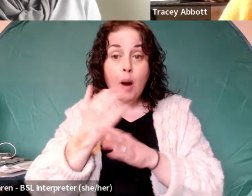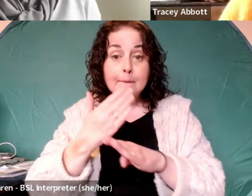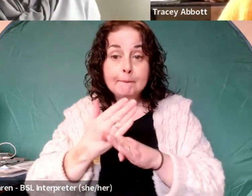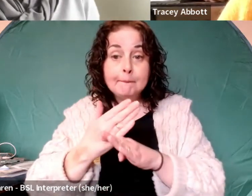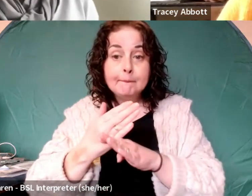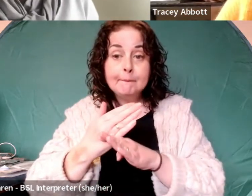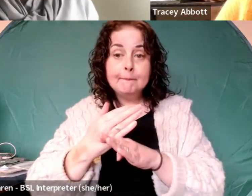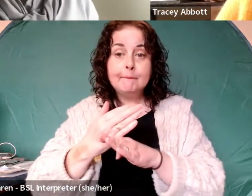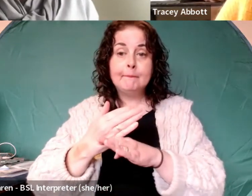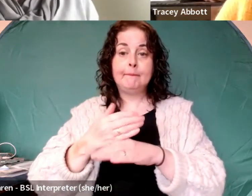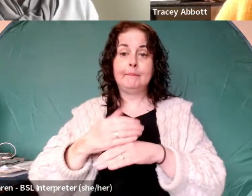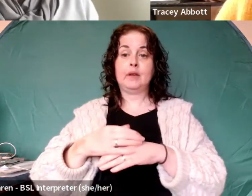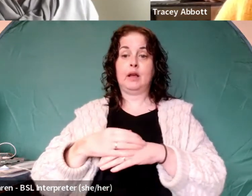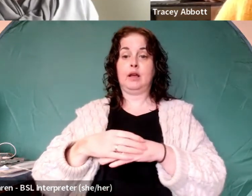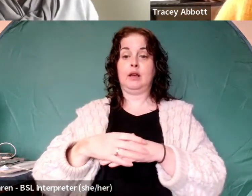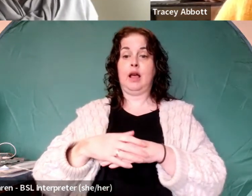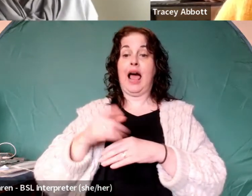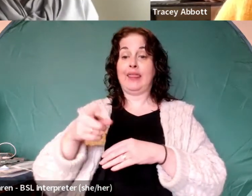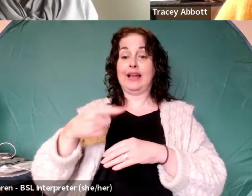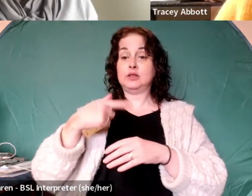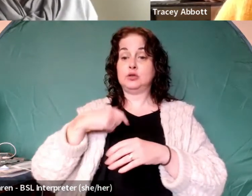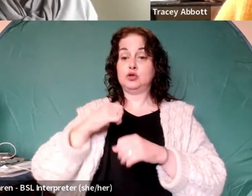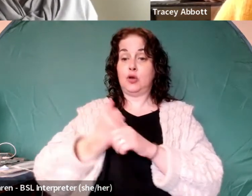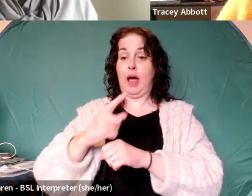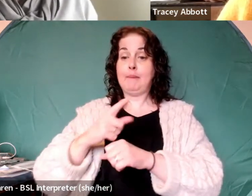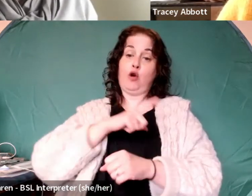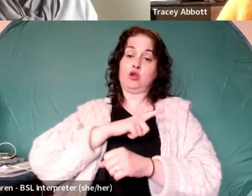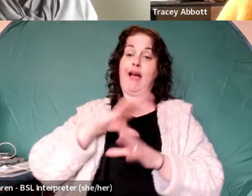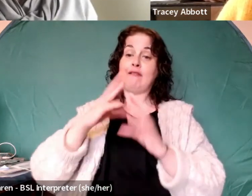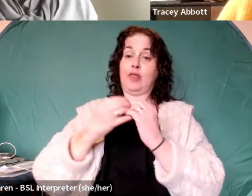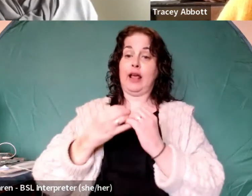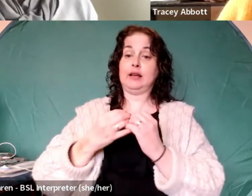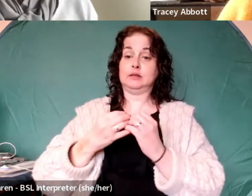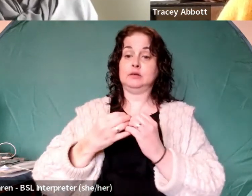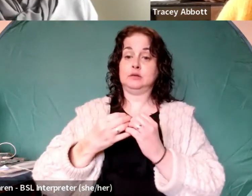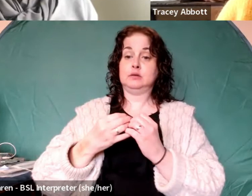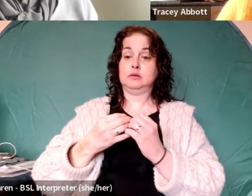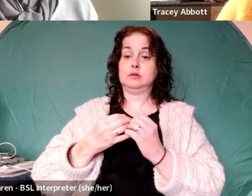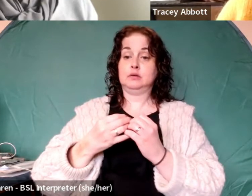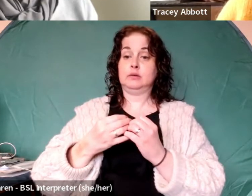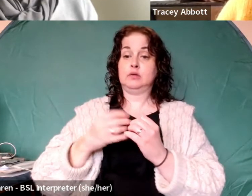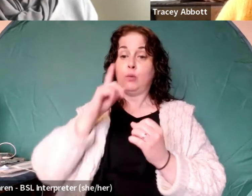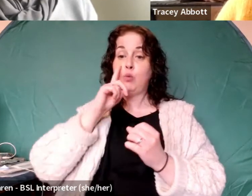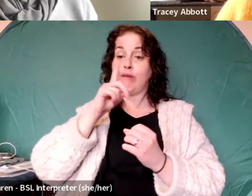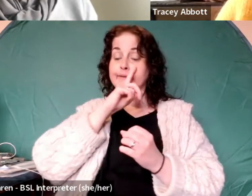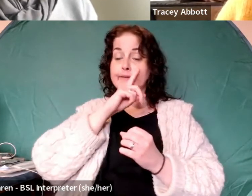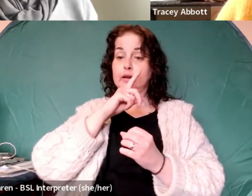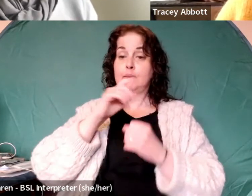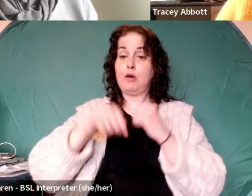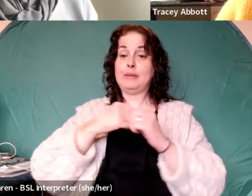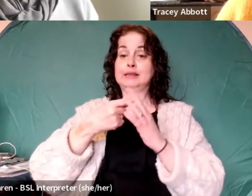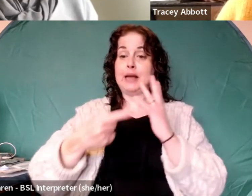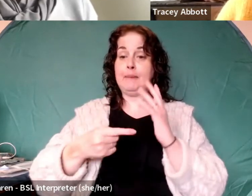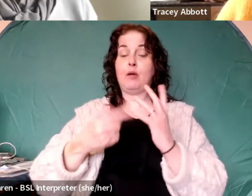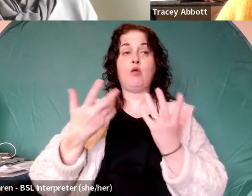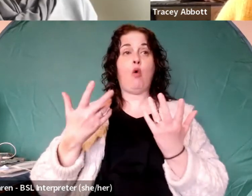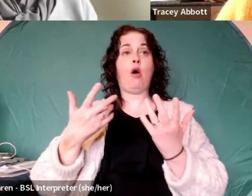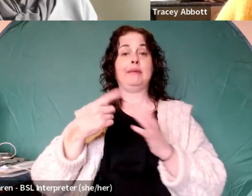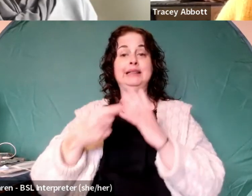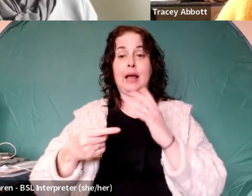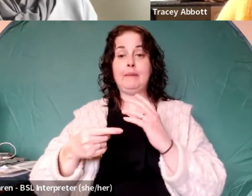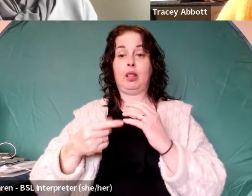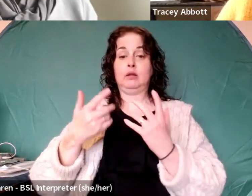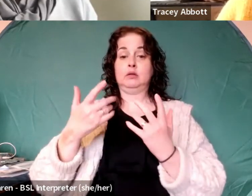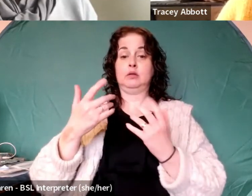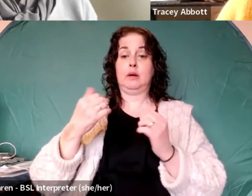think he's done all that, not in spite of everything else, because of everything else. You're right. Yeah. Becoming disabled or being disabled